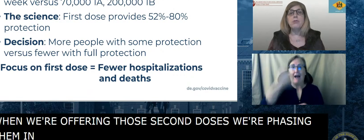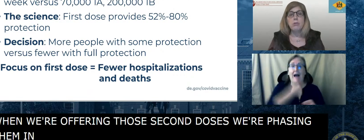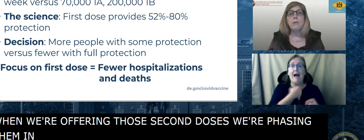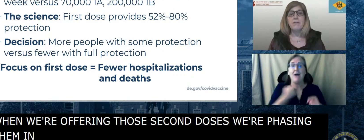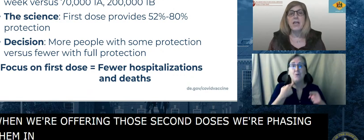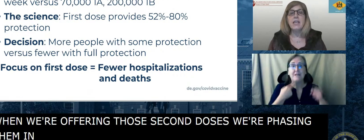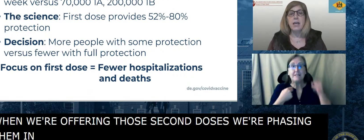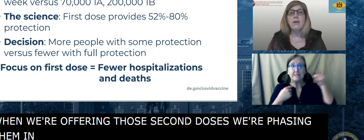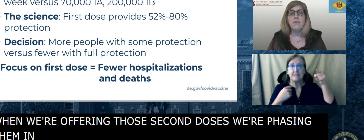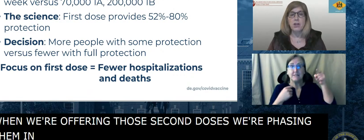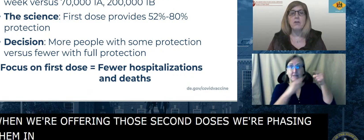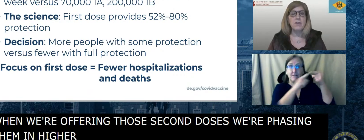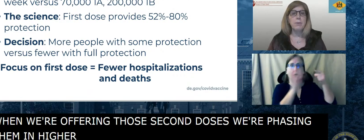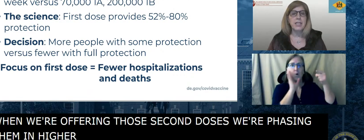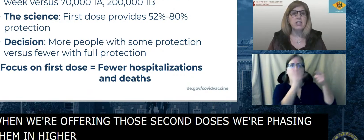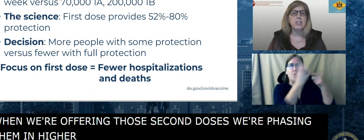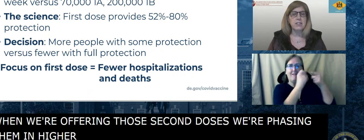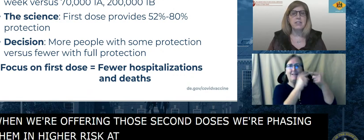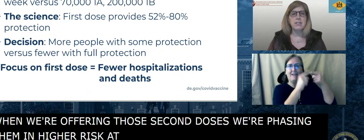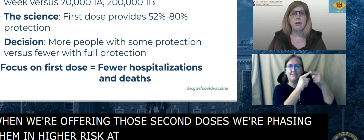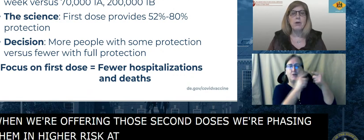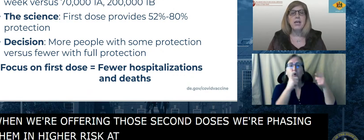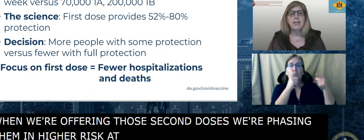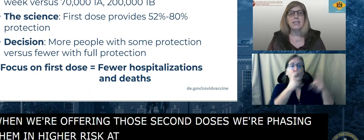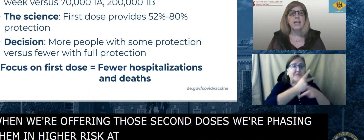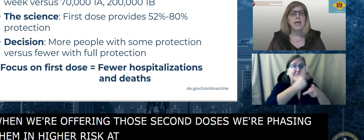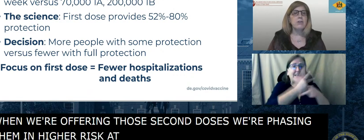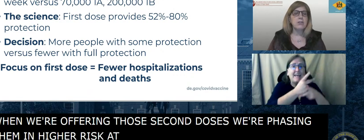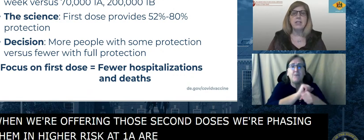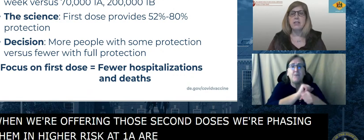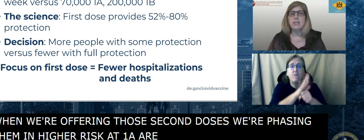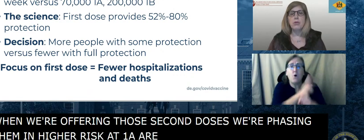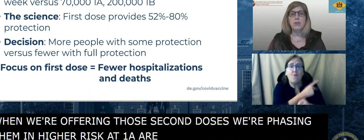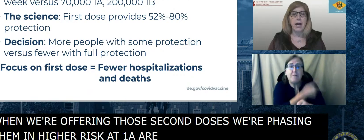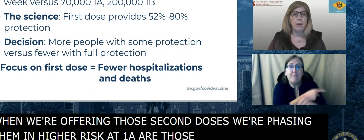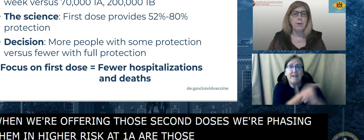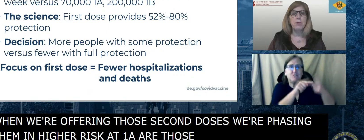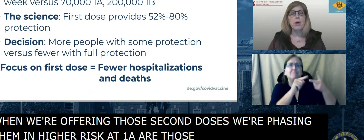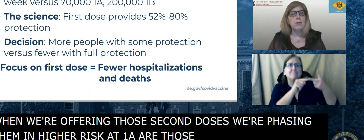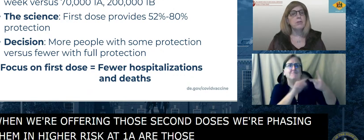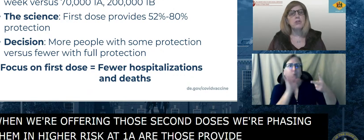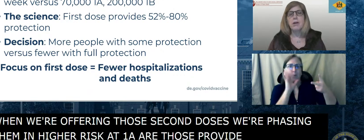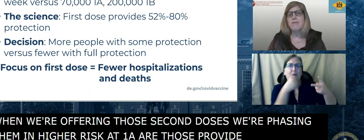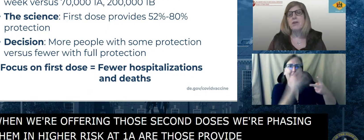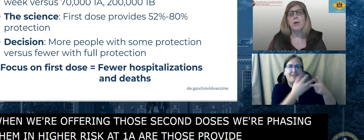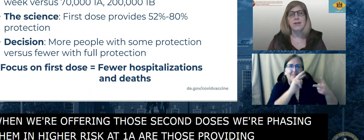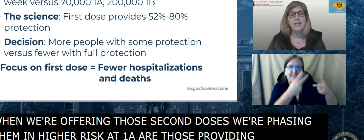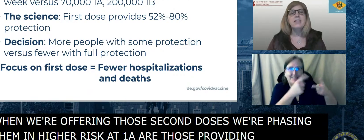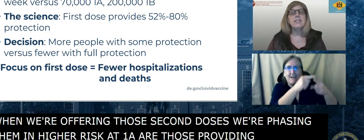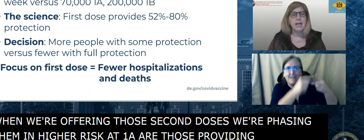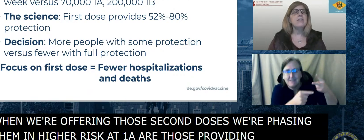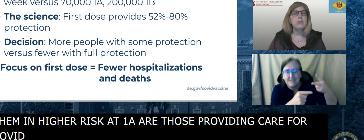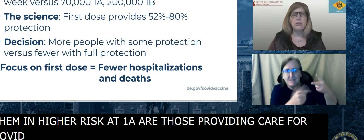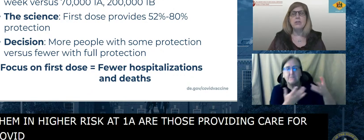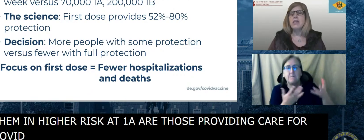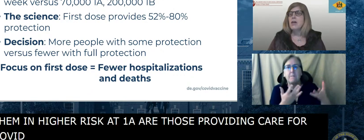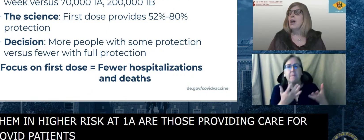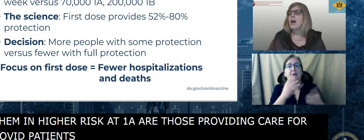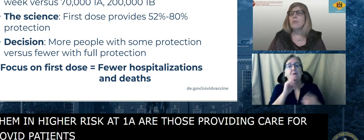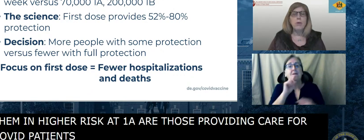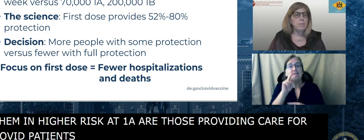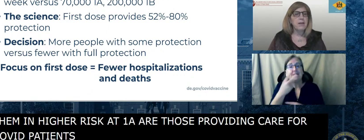are those who are providing care for COVID patients. And so that's how you'll see this roll out. But we want to assure everyone second